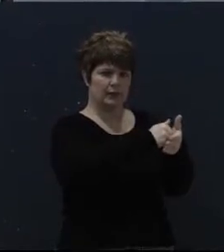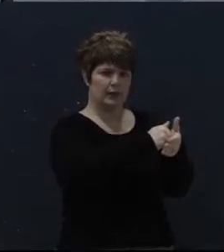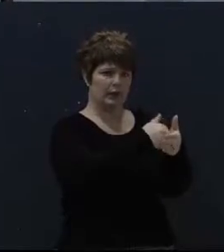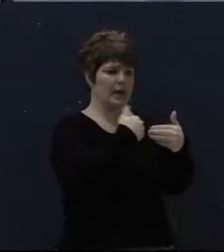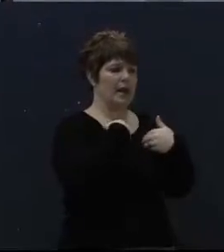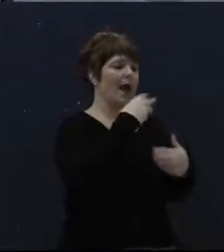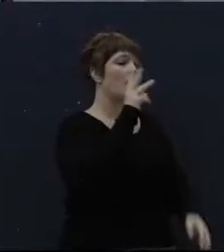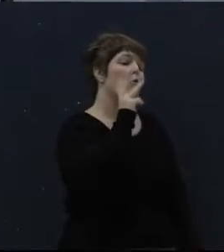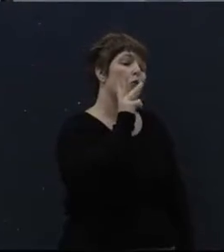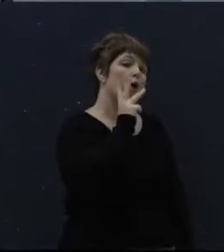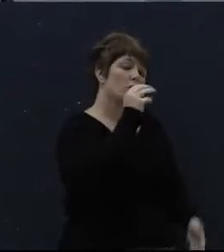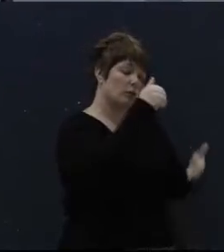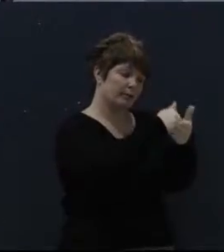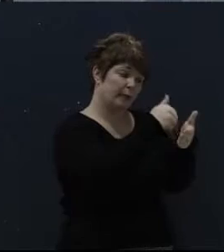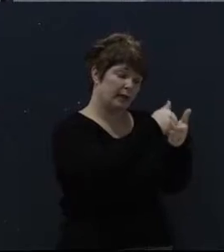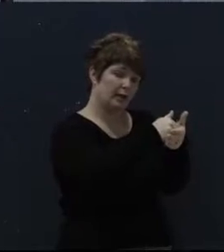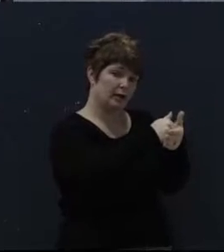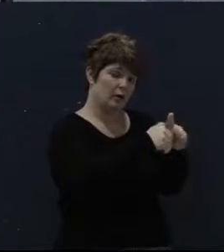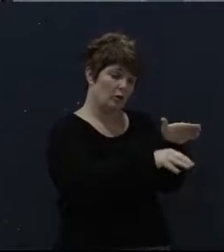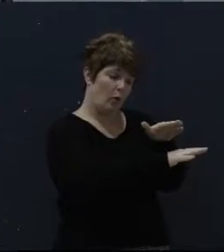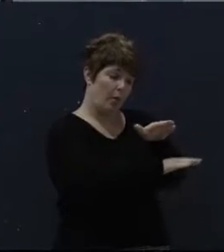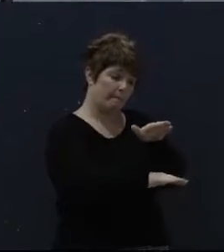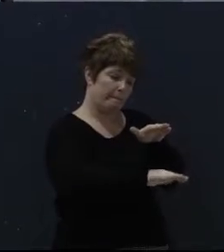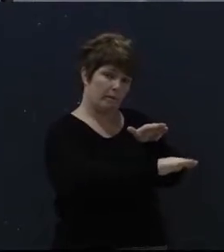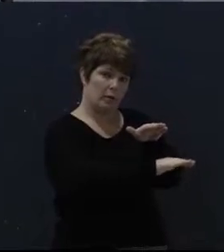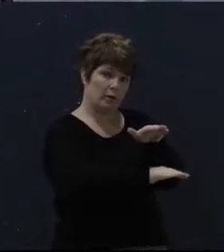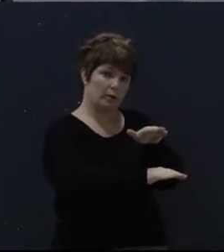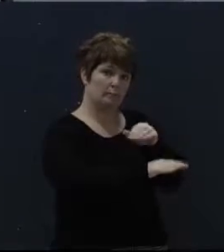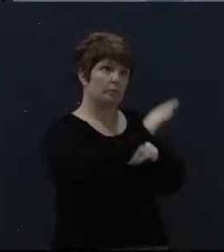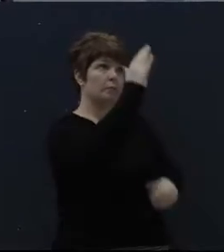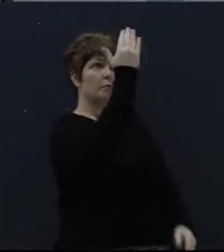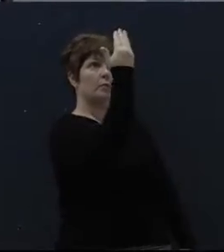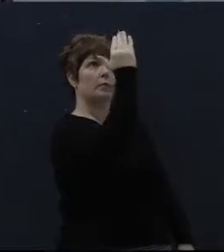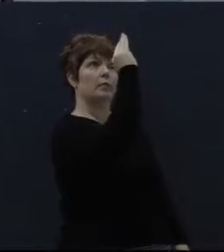it. And you know what was on the bottom? Mirrors.